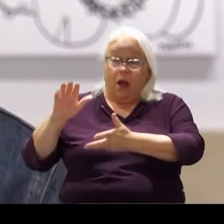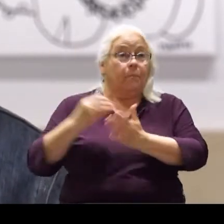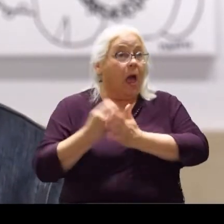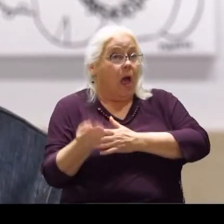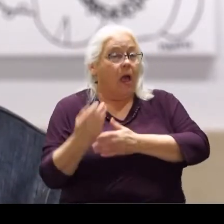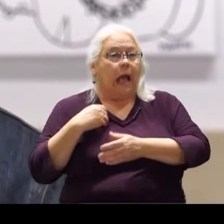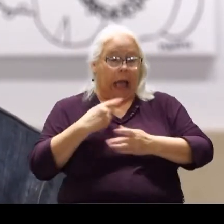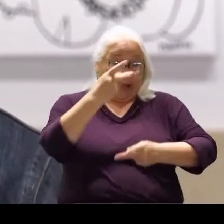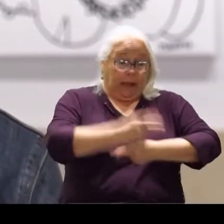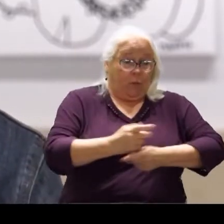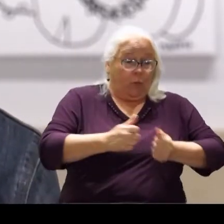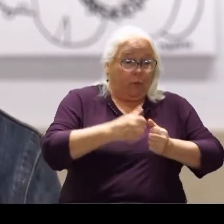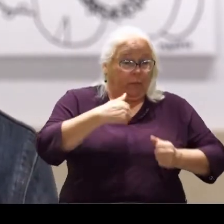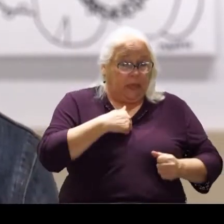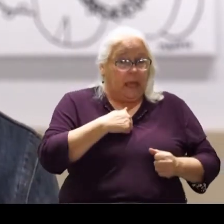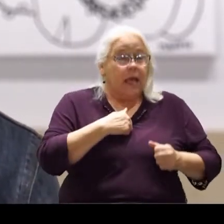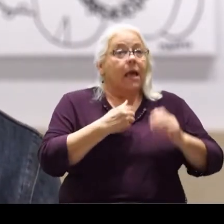them with me,